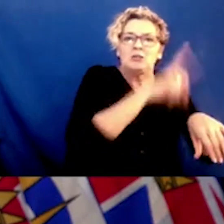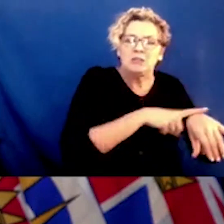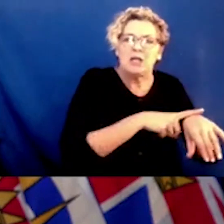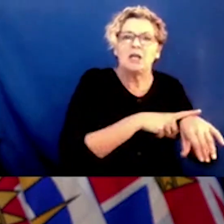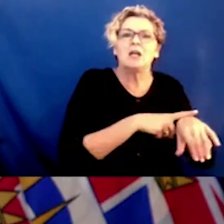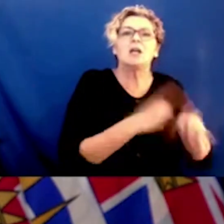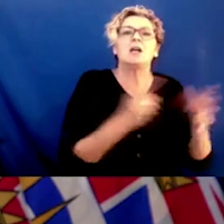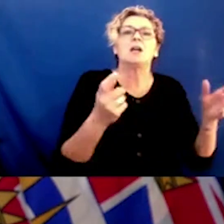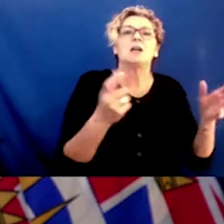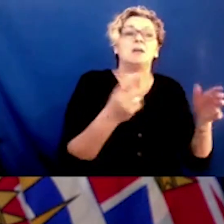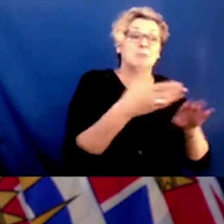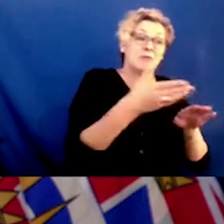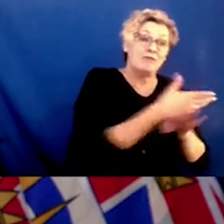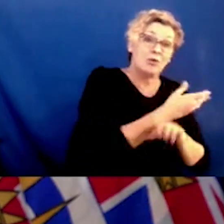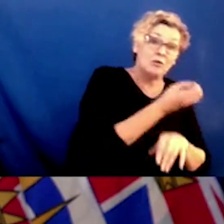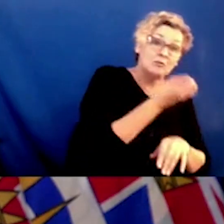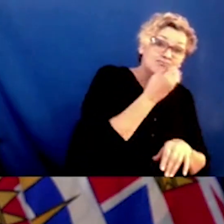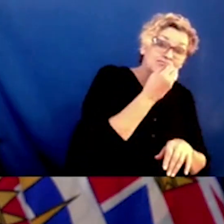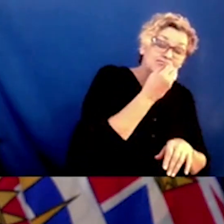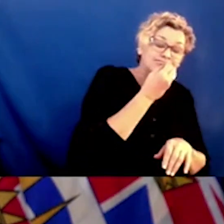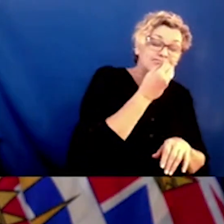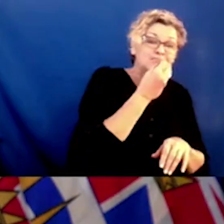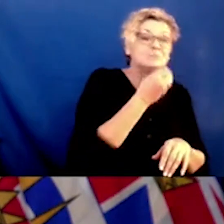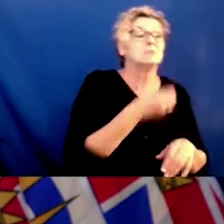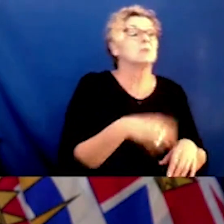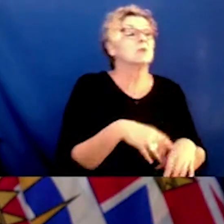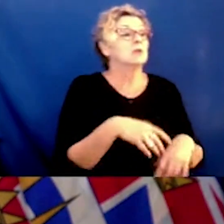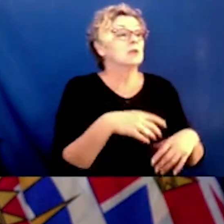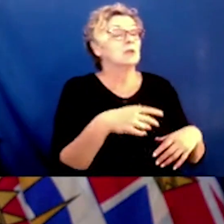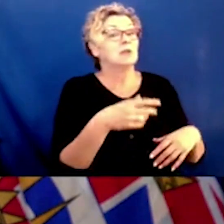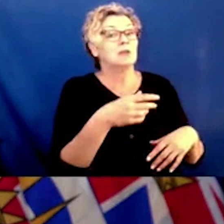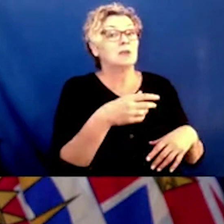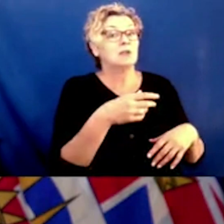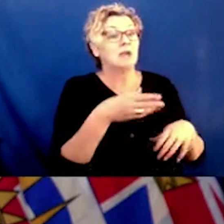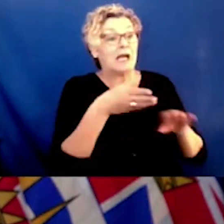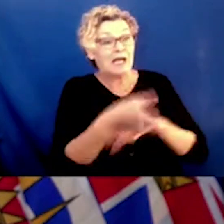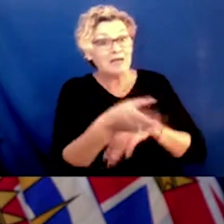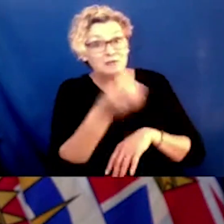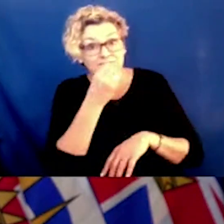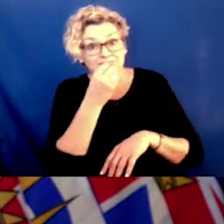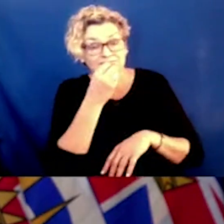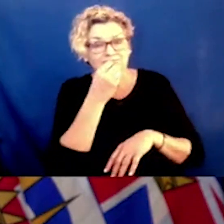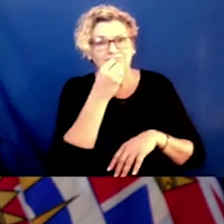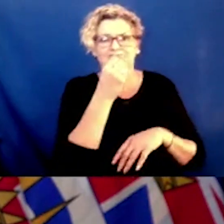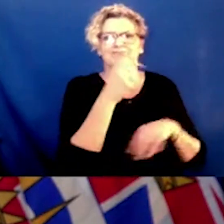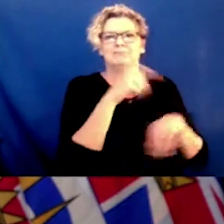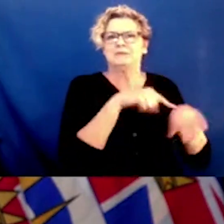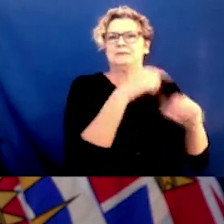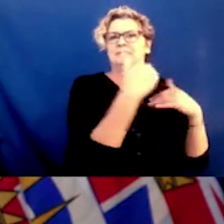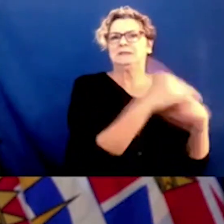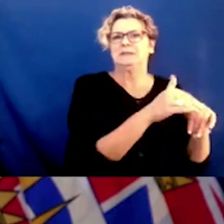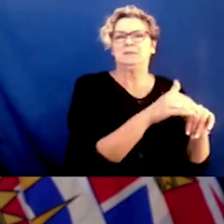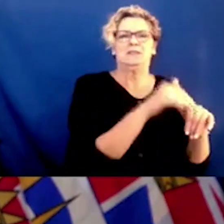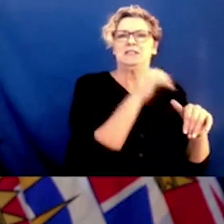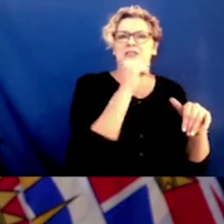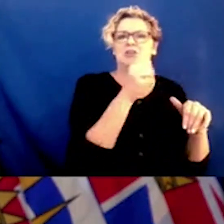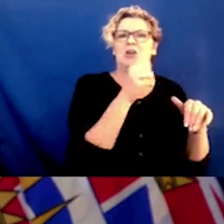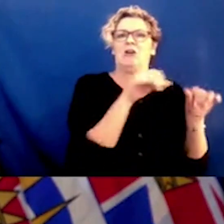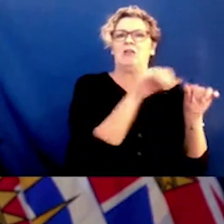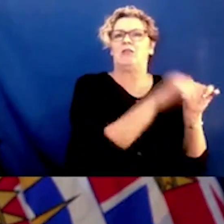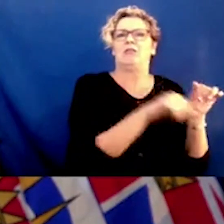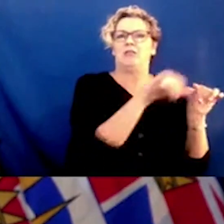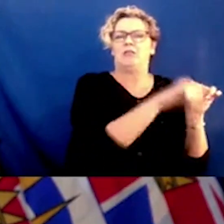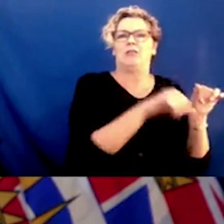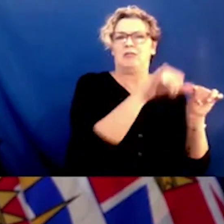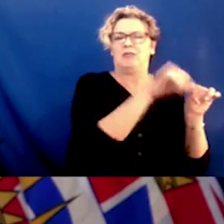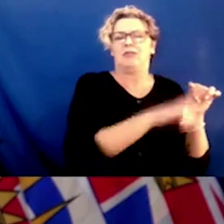Seat guests as far apart as you can. Opt for individual servings instead of a buffet, reducing the